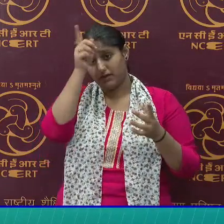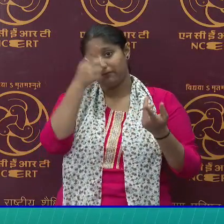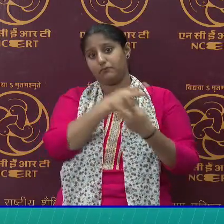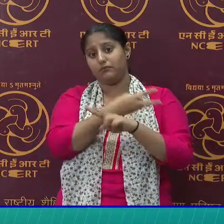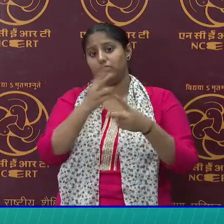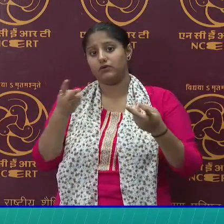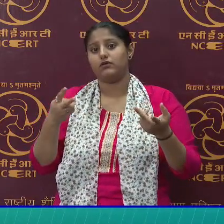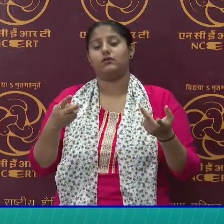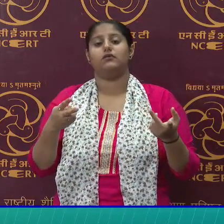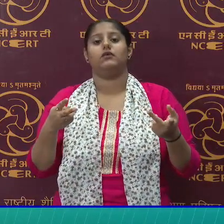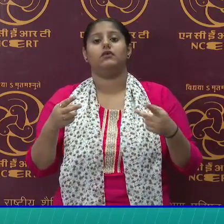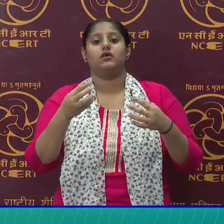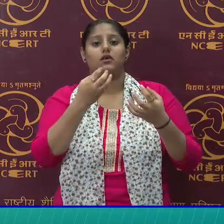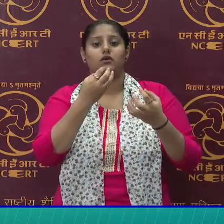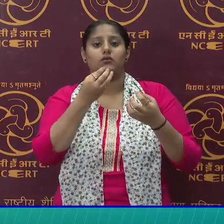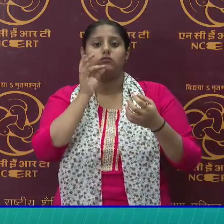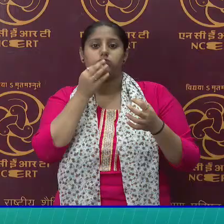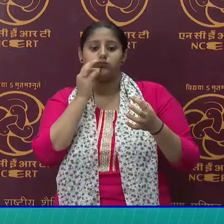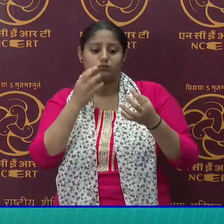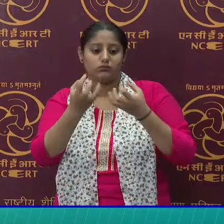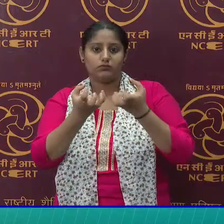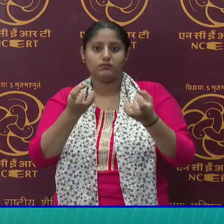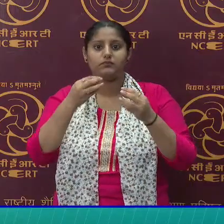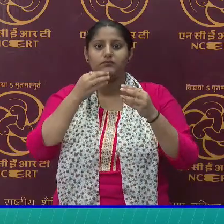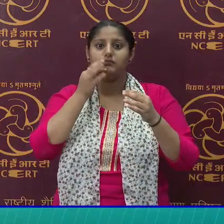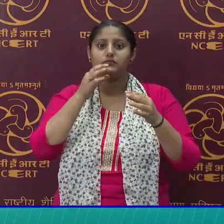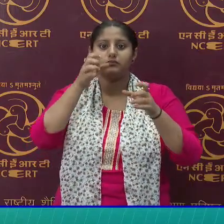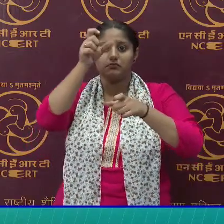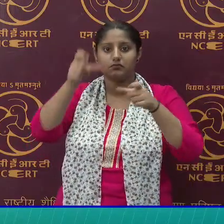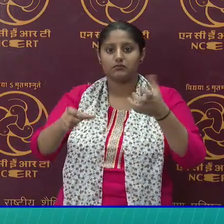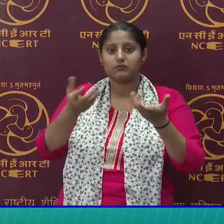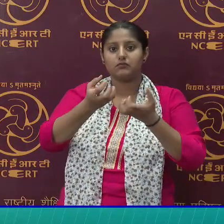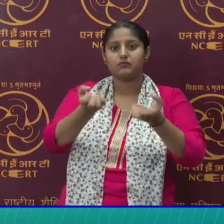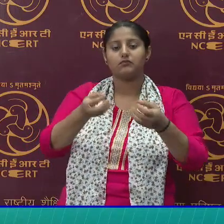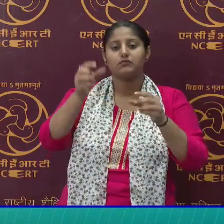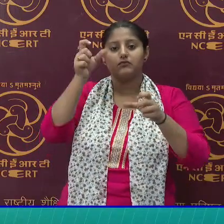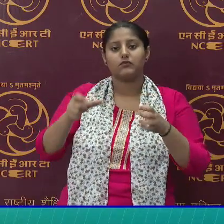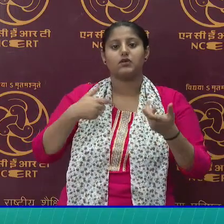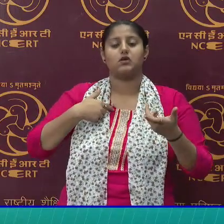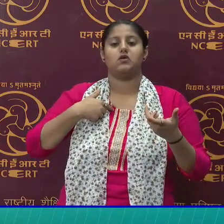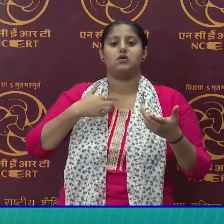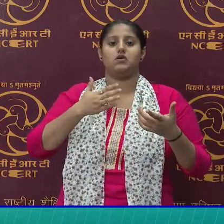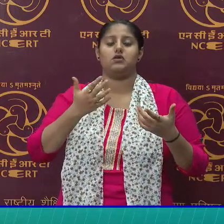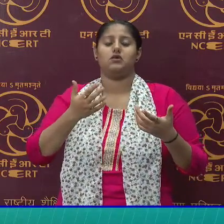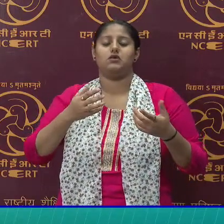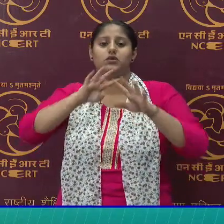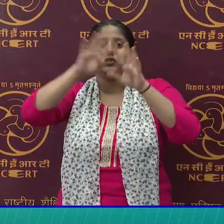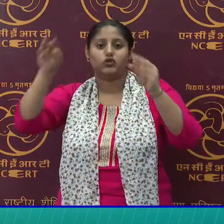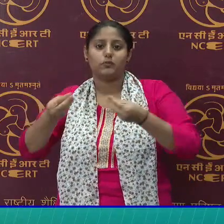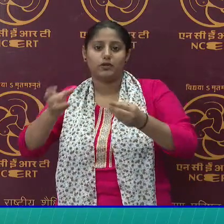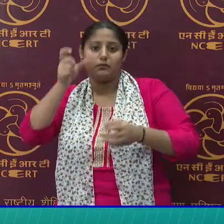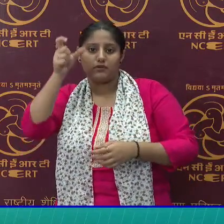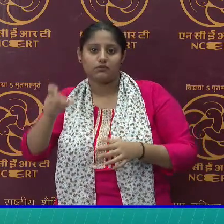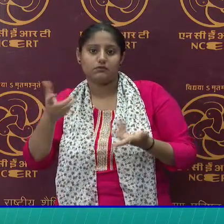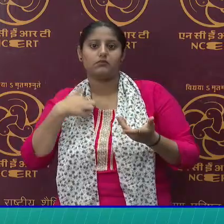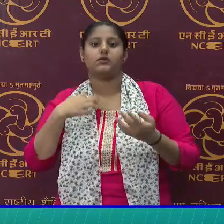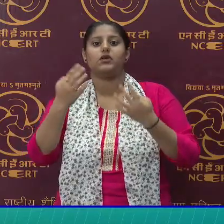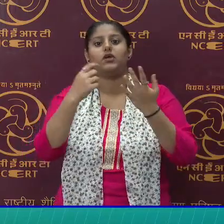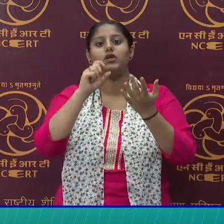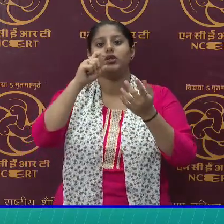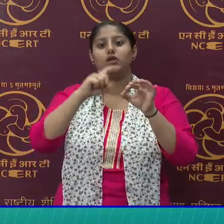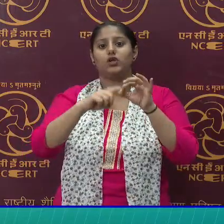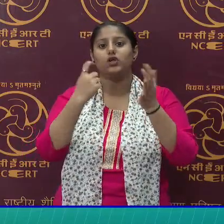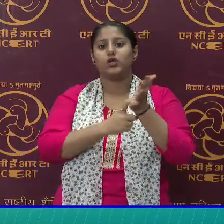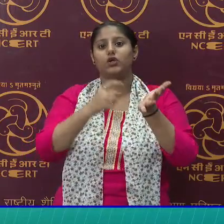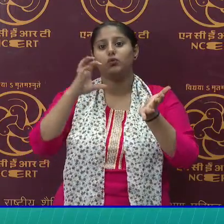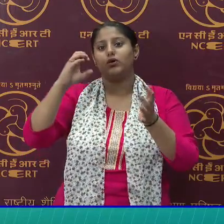the fruit seller also has, the grocery shop owner also has a small, what do you call those things, where